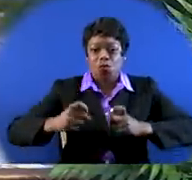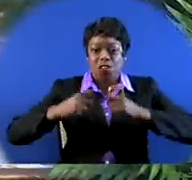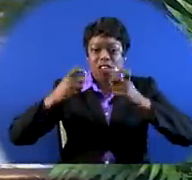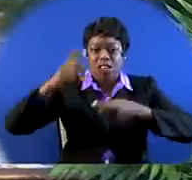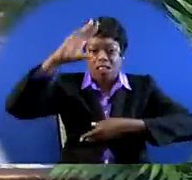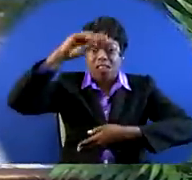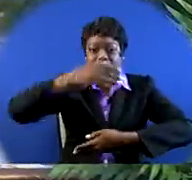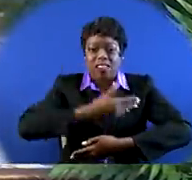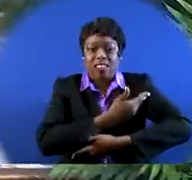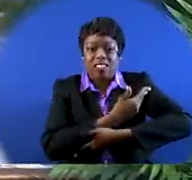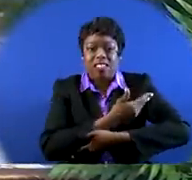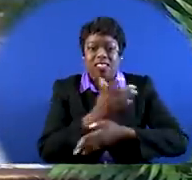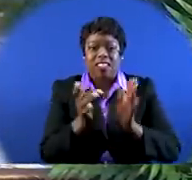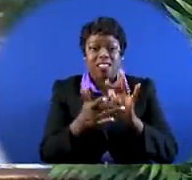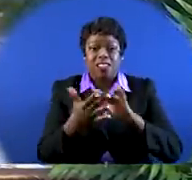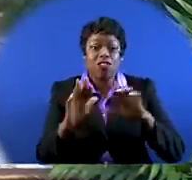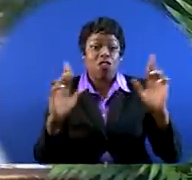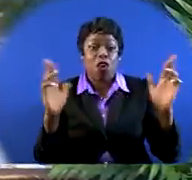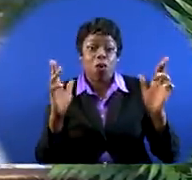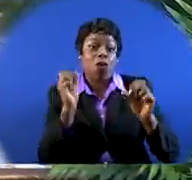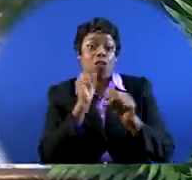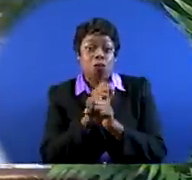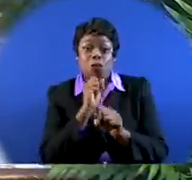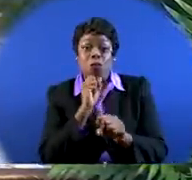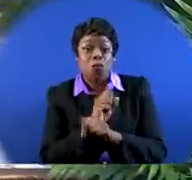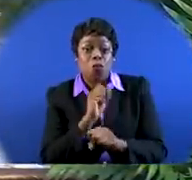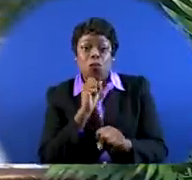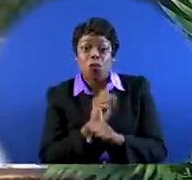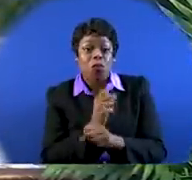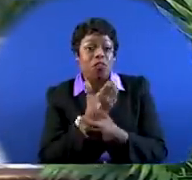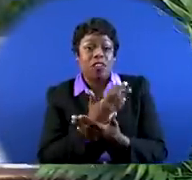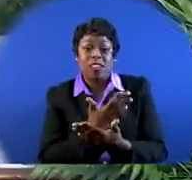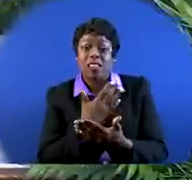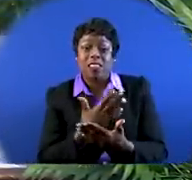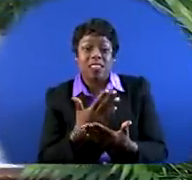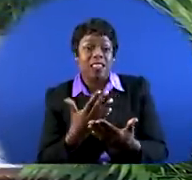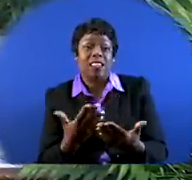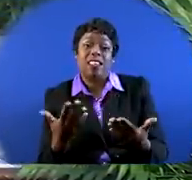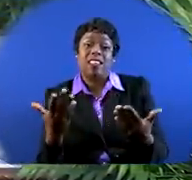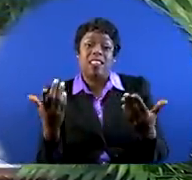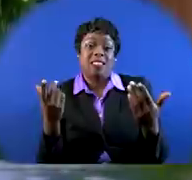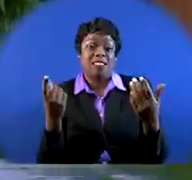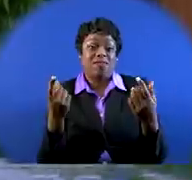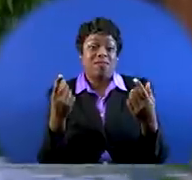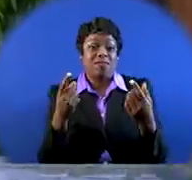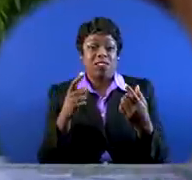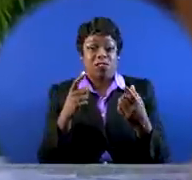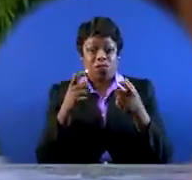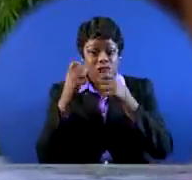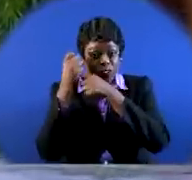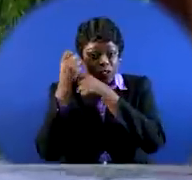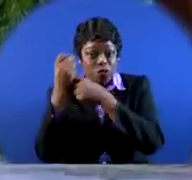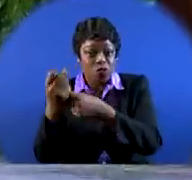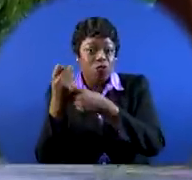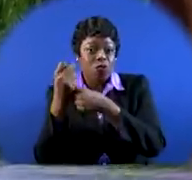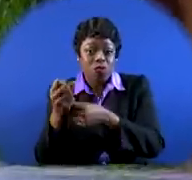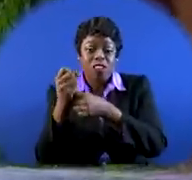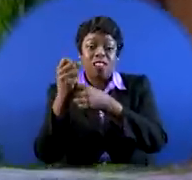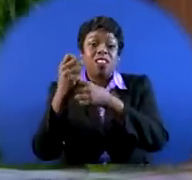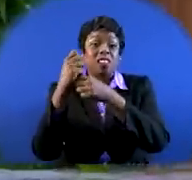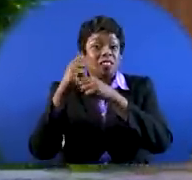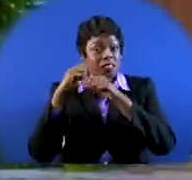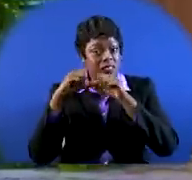is already on the case, already working something out. So we're going to trust him while we wait.